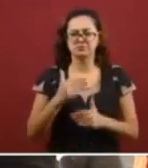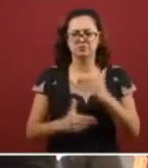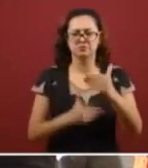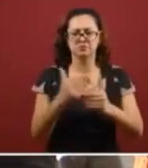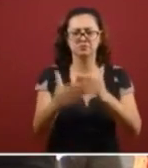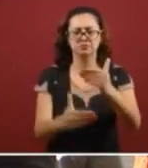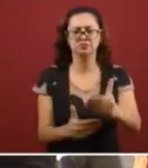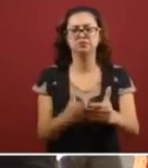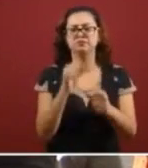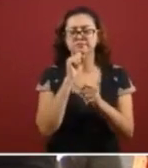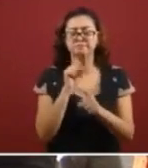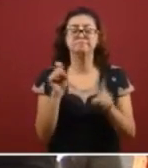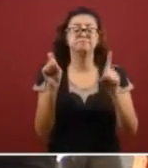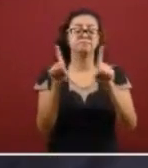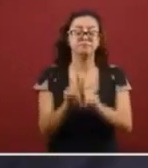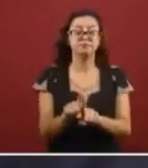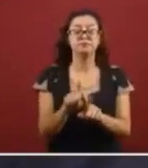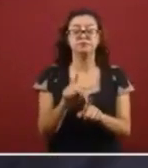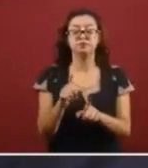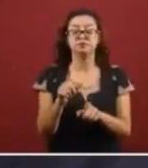regarding this judicial course.